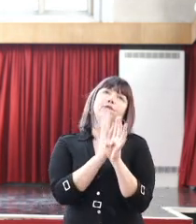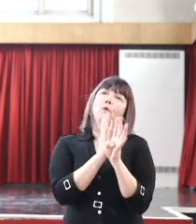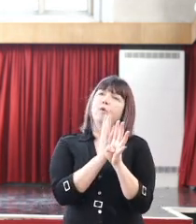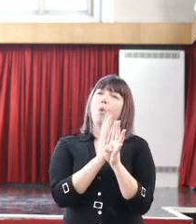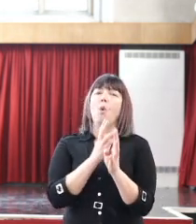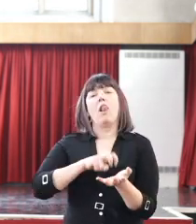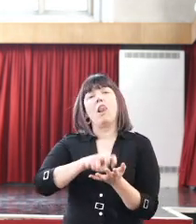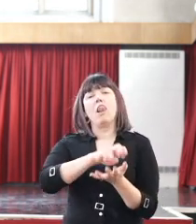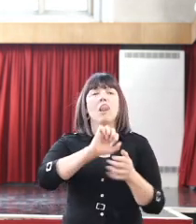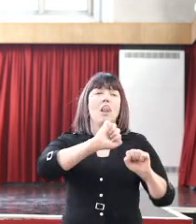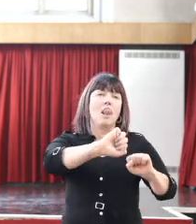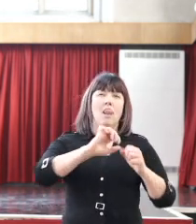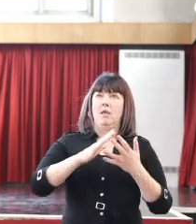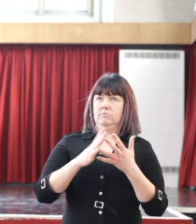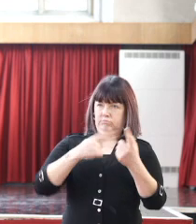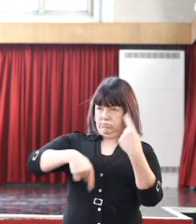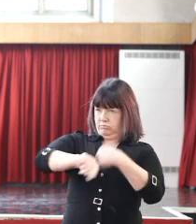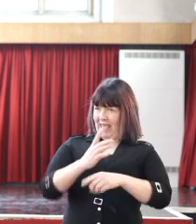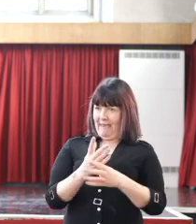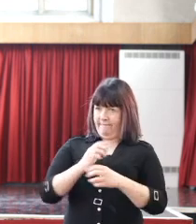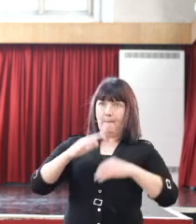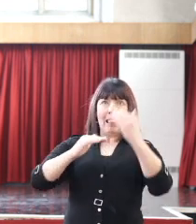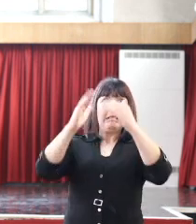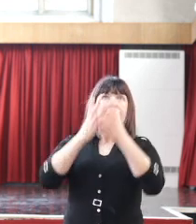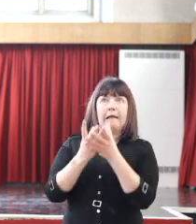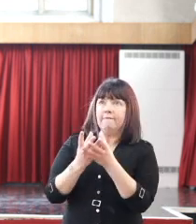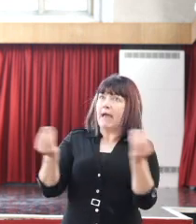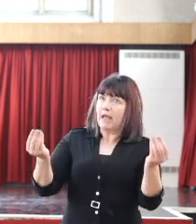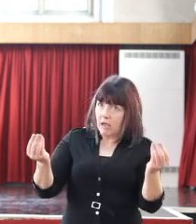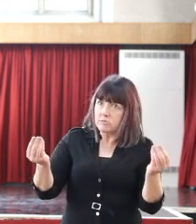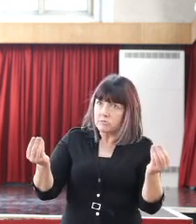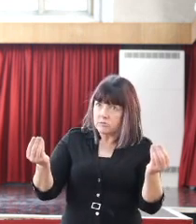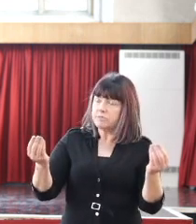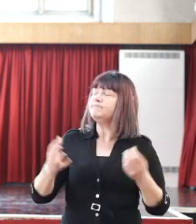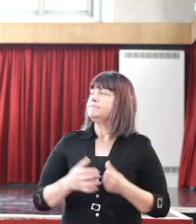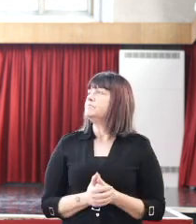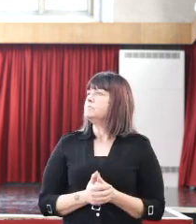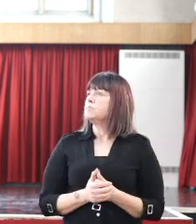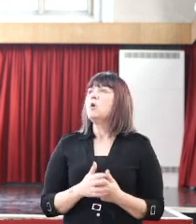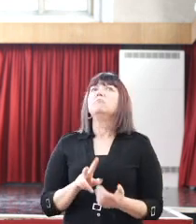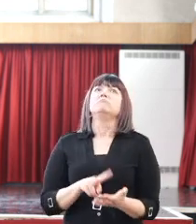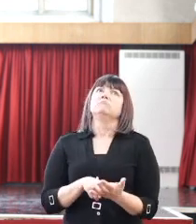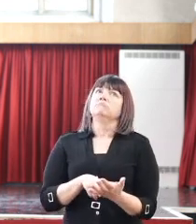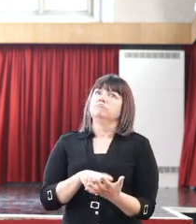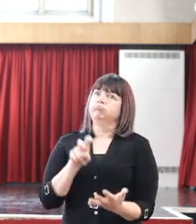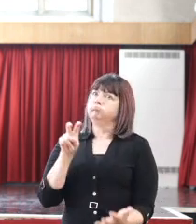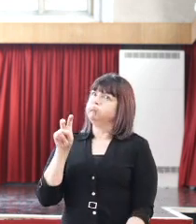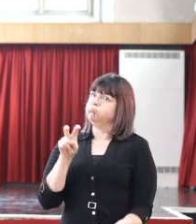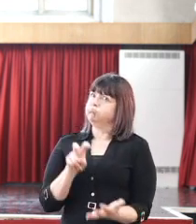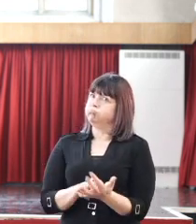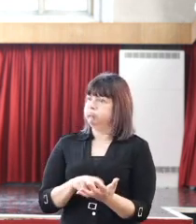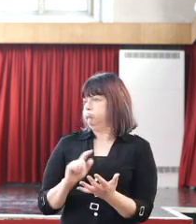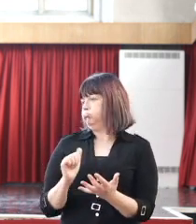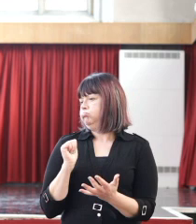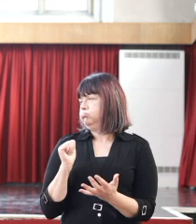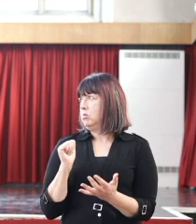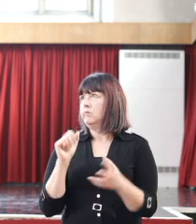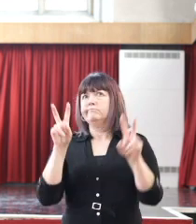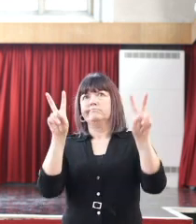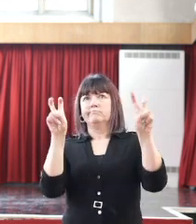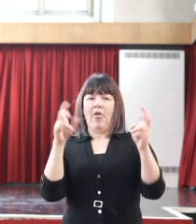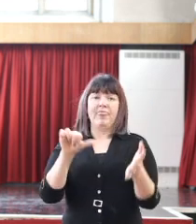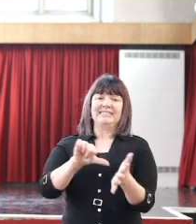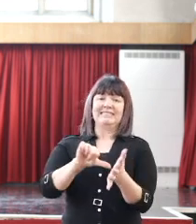vacancy, access to the cities, and we were very pleased in the last few days that the Centre for Cities came out and